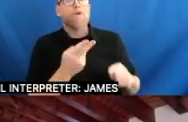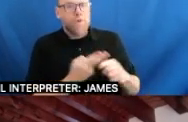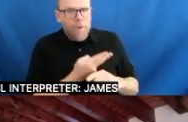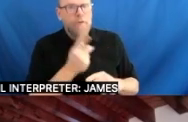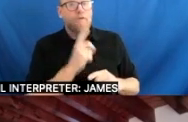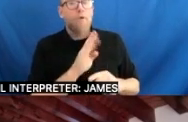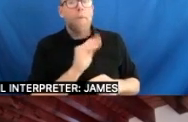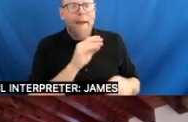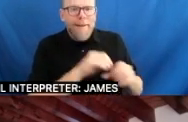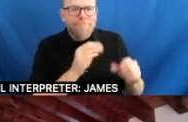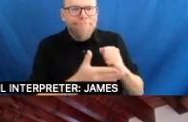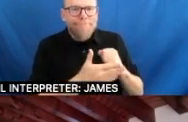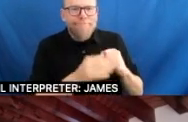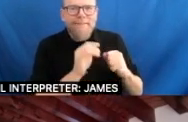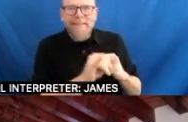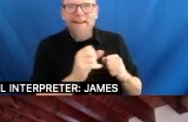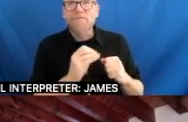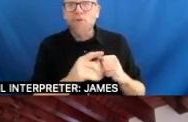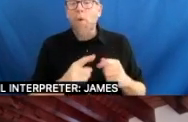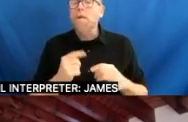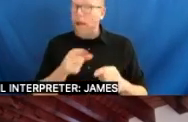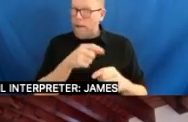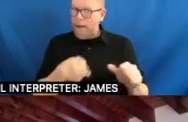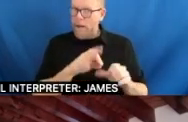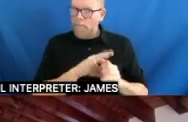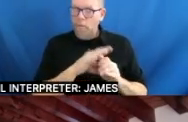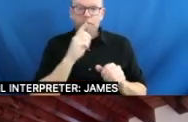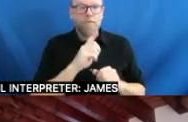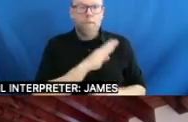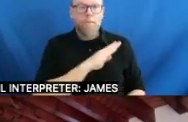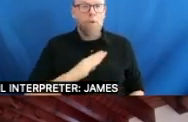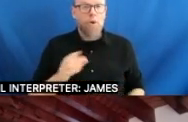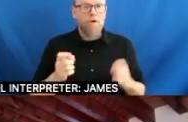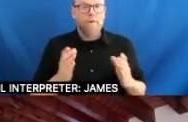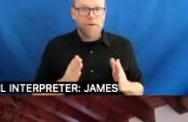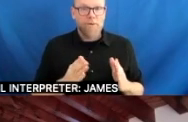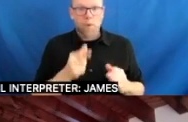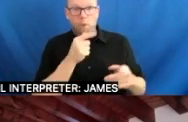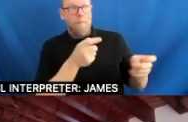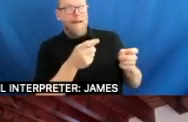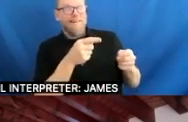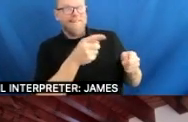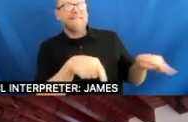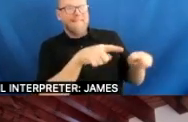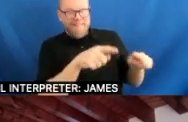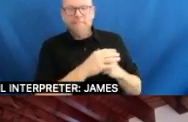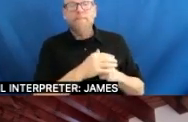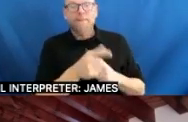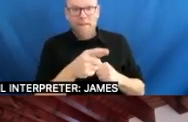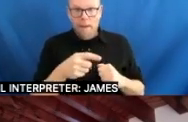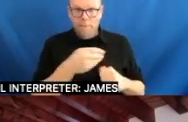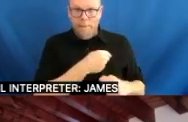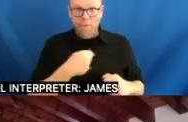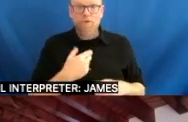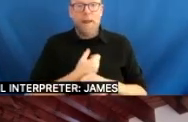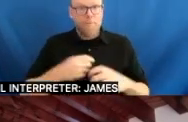unions can vote for the volunteer board of directors that manages the credit union. So members also receive a share of the profits from the